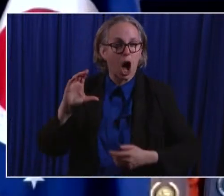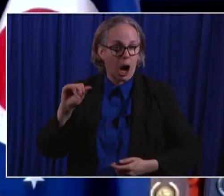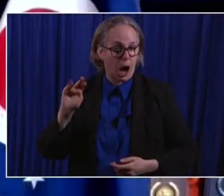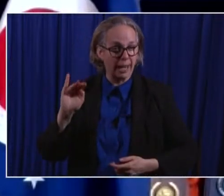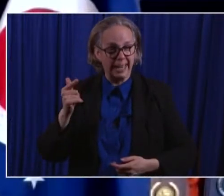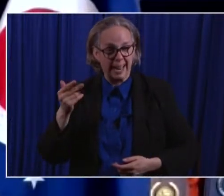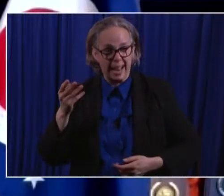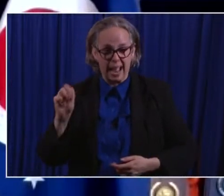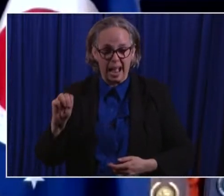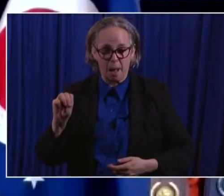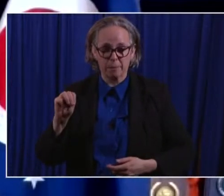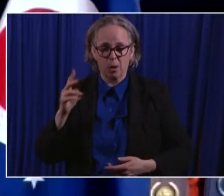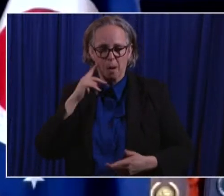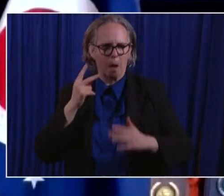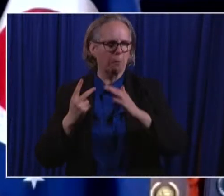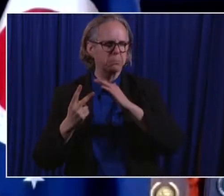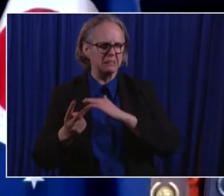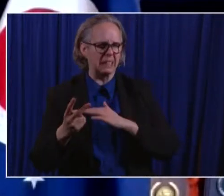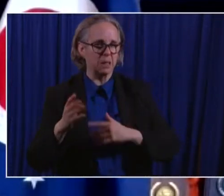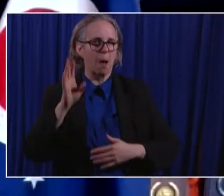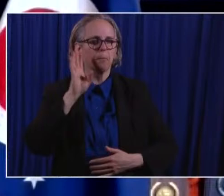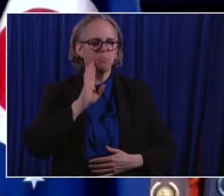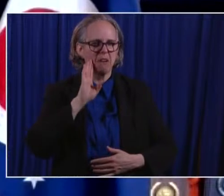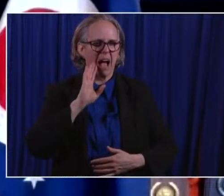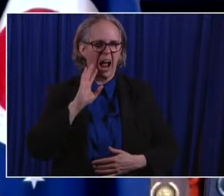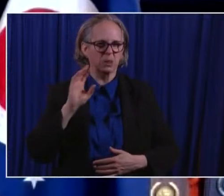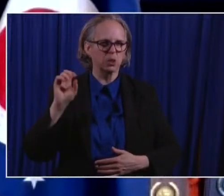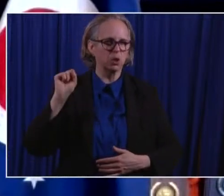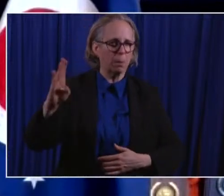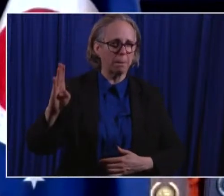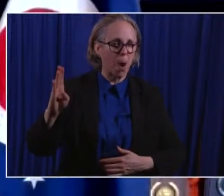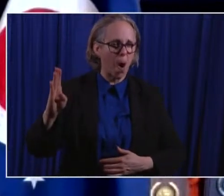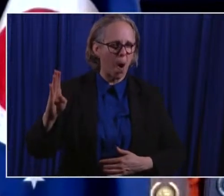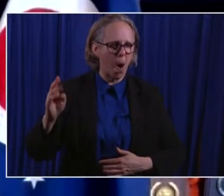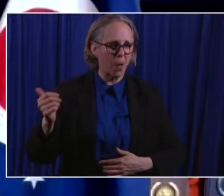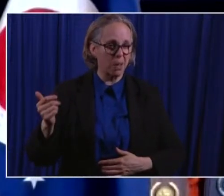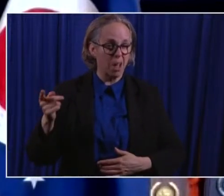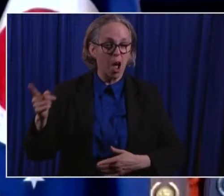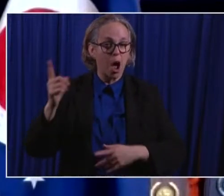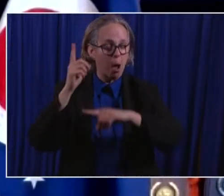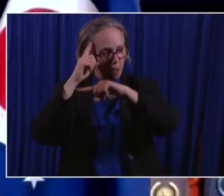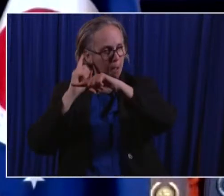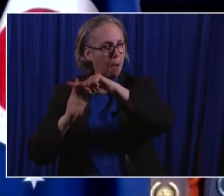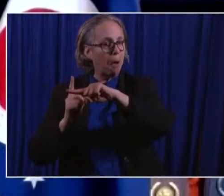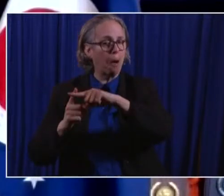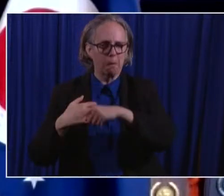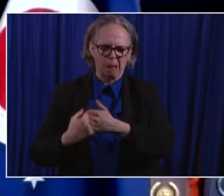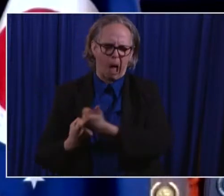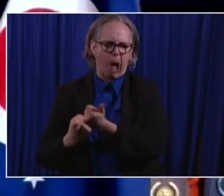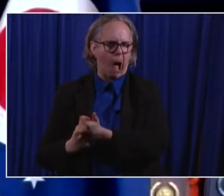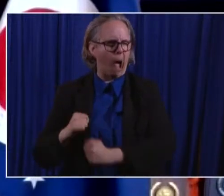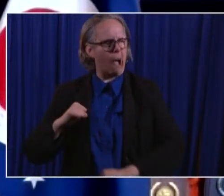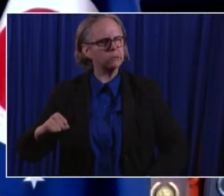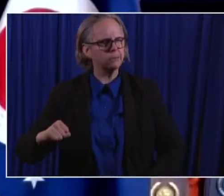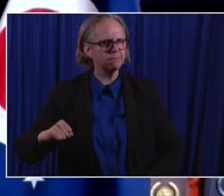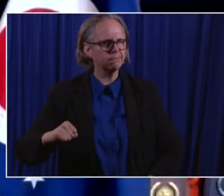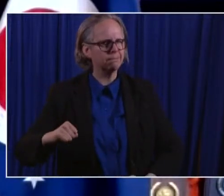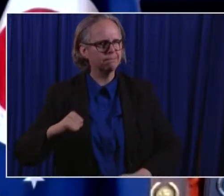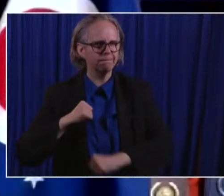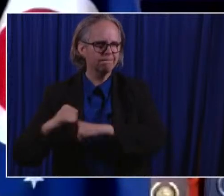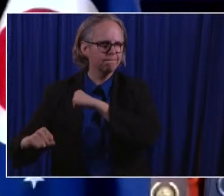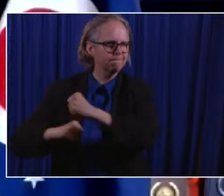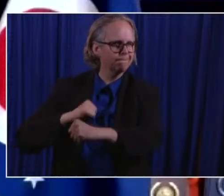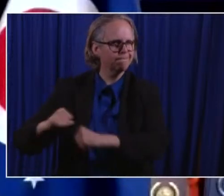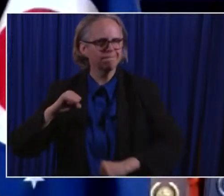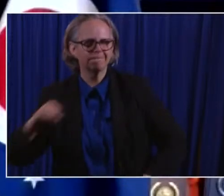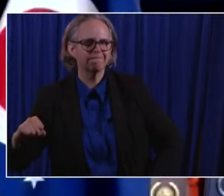Browns win a Super Bowl. So her optimism was fantastic. I also know, Governor, from our